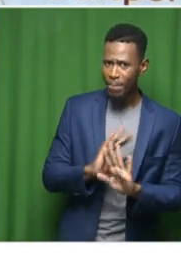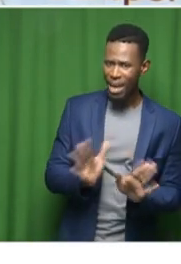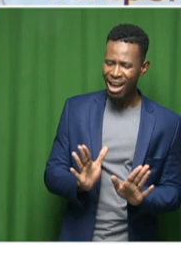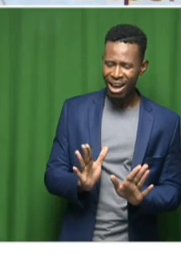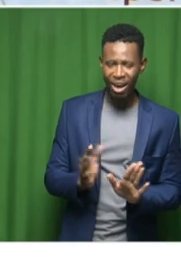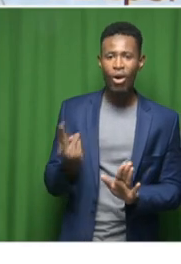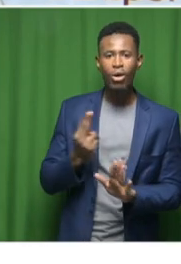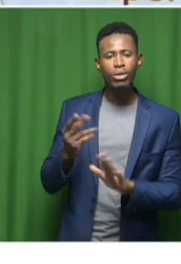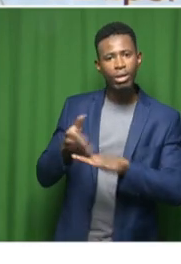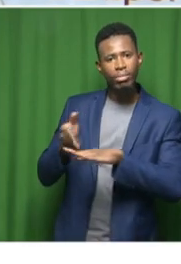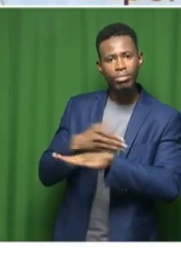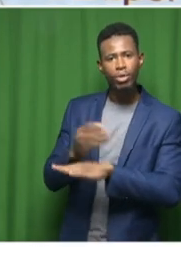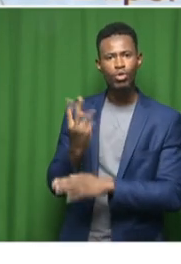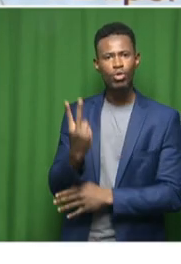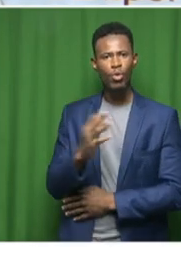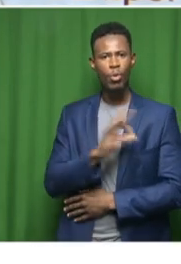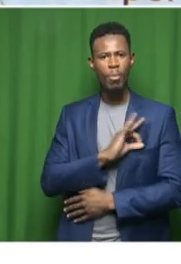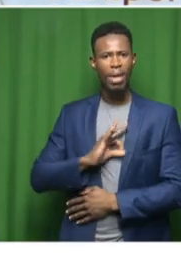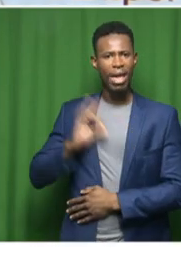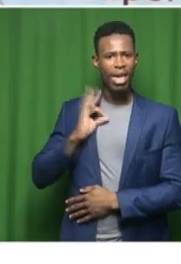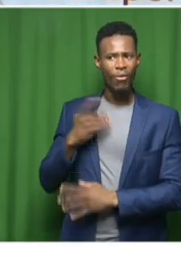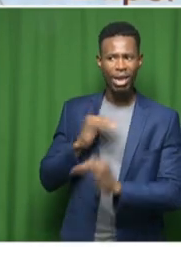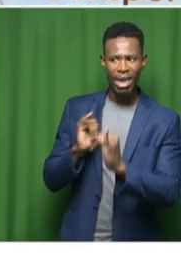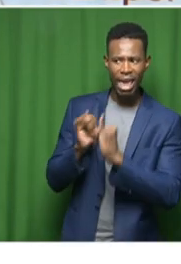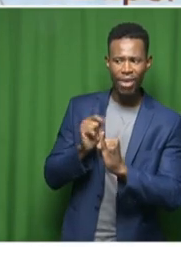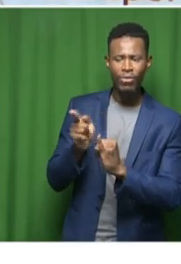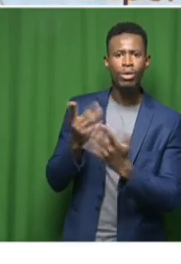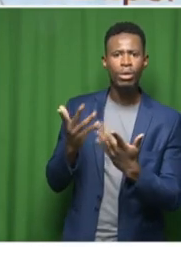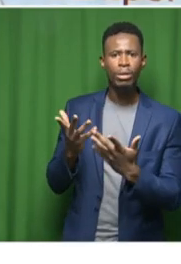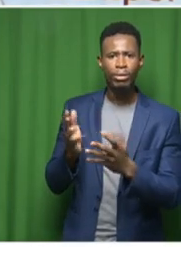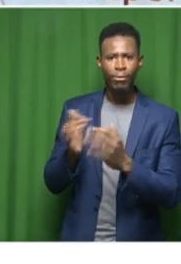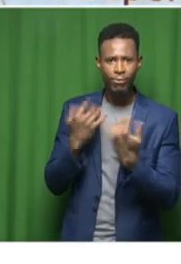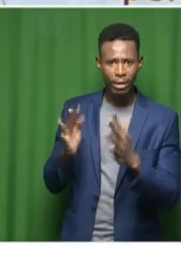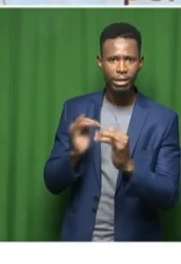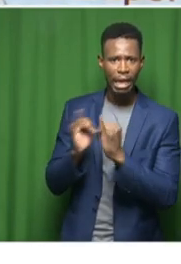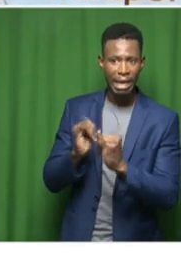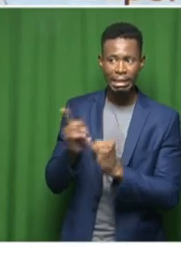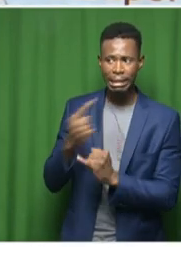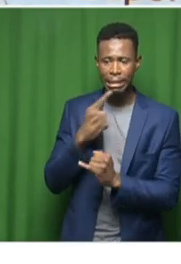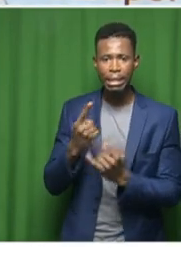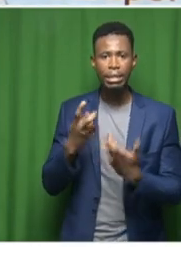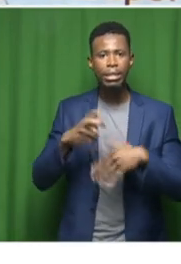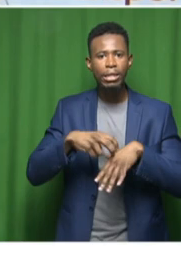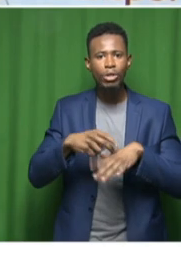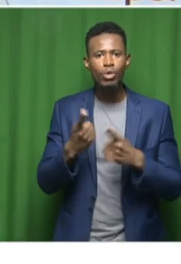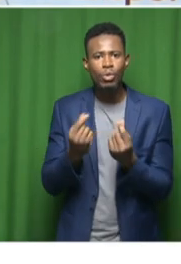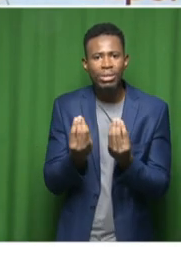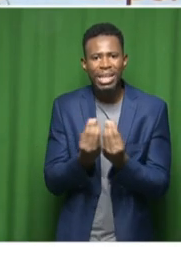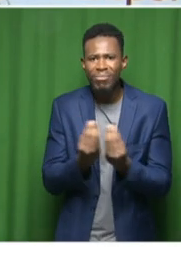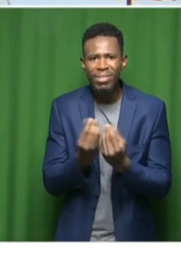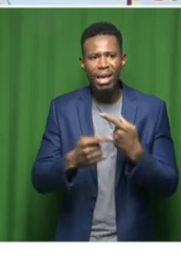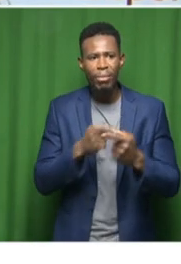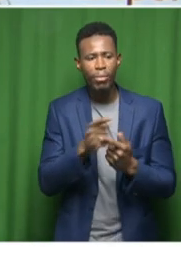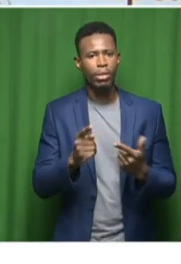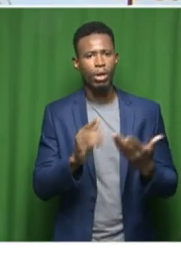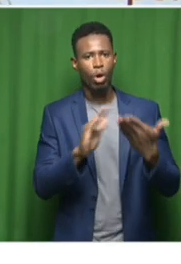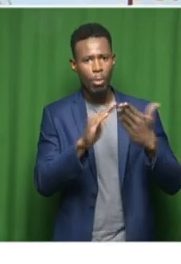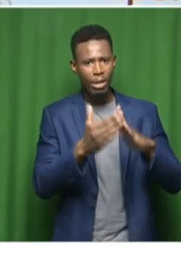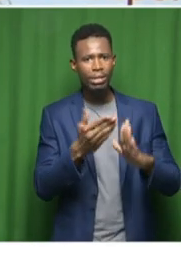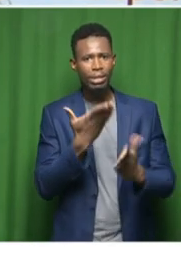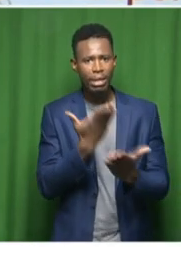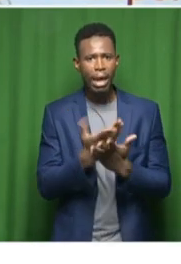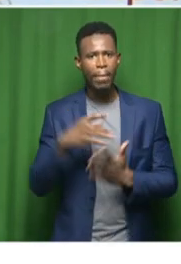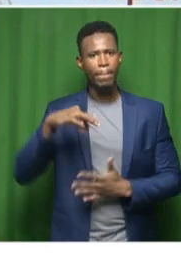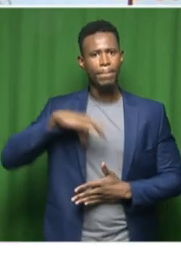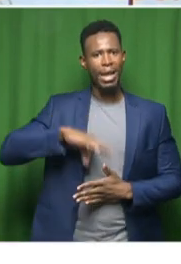that we've interviewed earlier, to reflect on what can be done to ensure that communities benefit from the economic spin-offs that have been